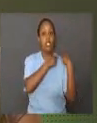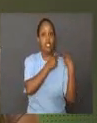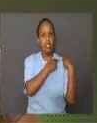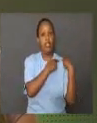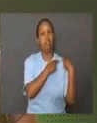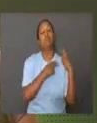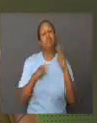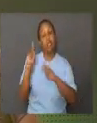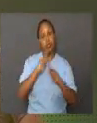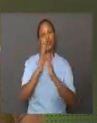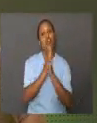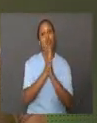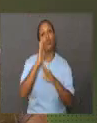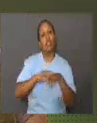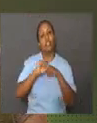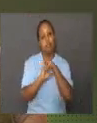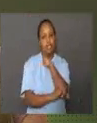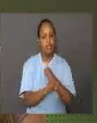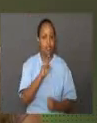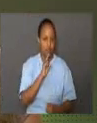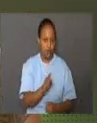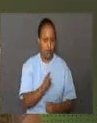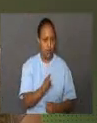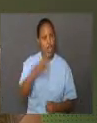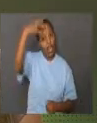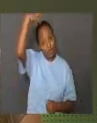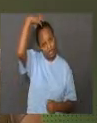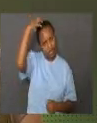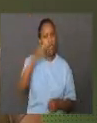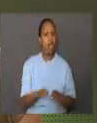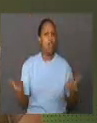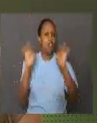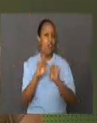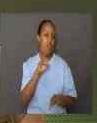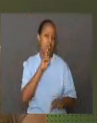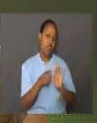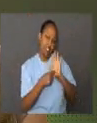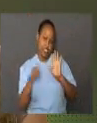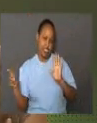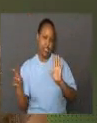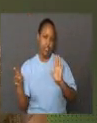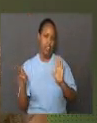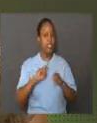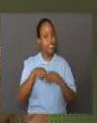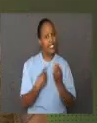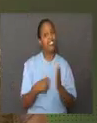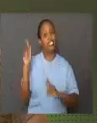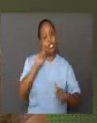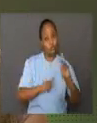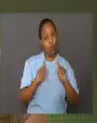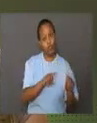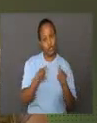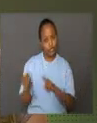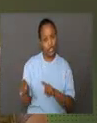the people. It is important for the government to be transparent so that the people can hold